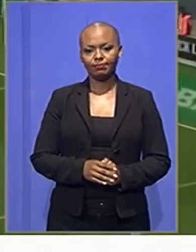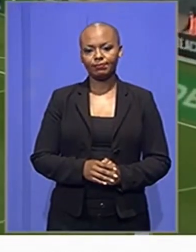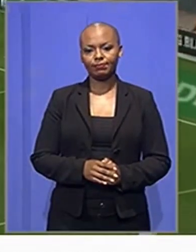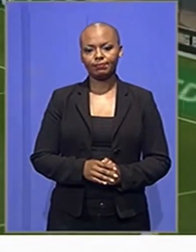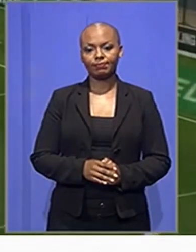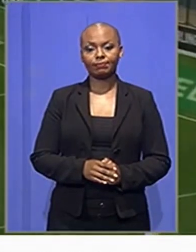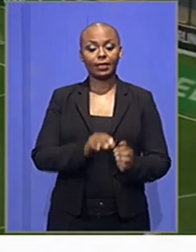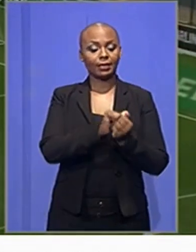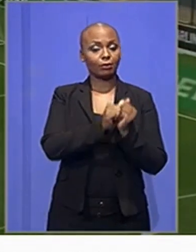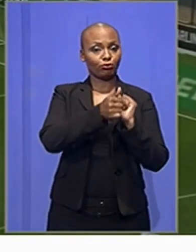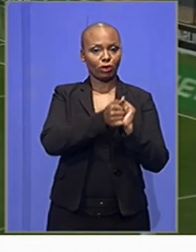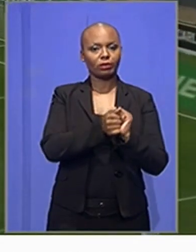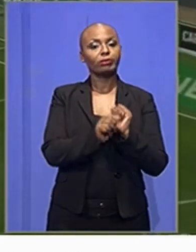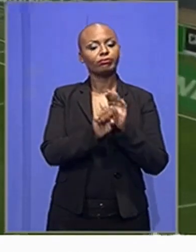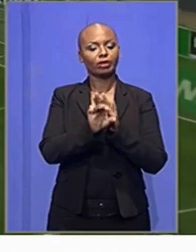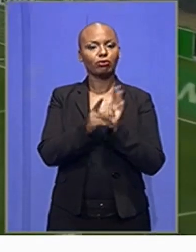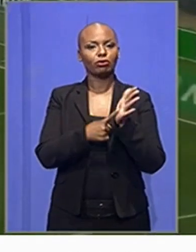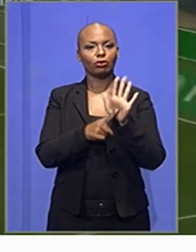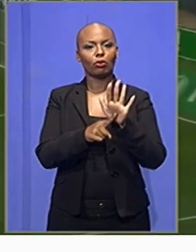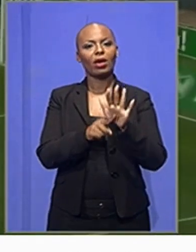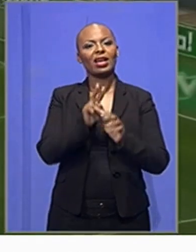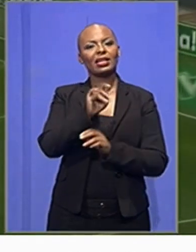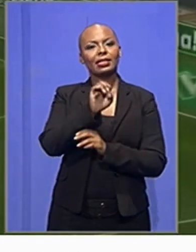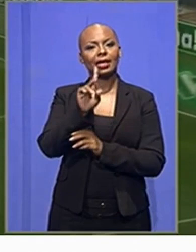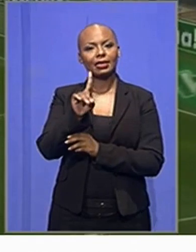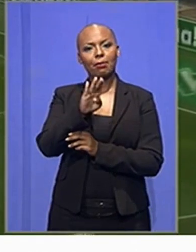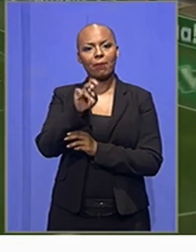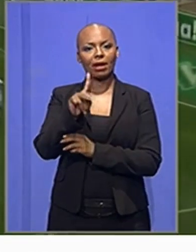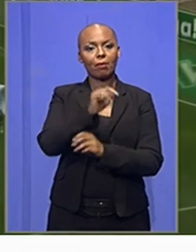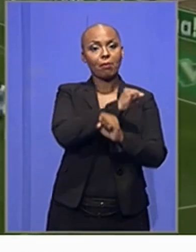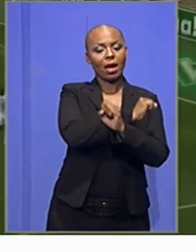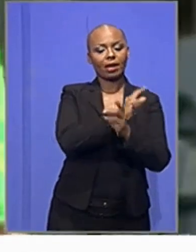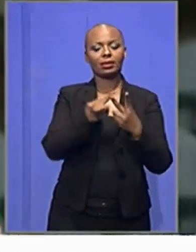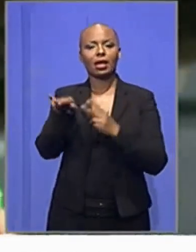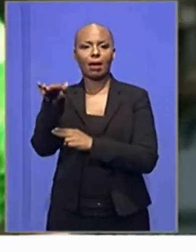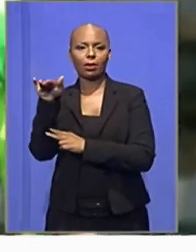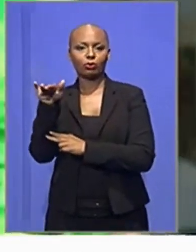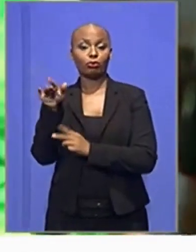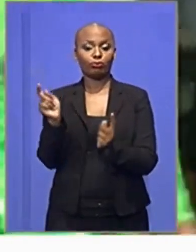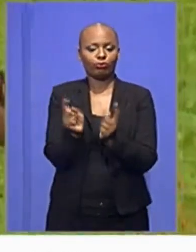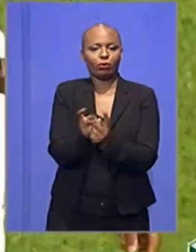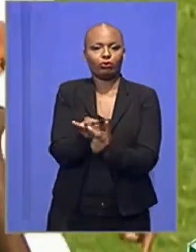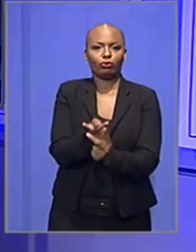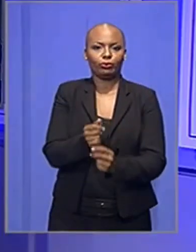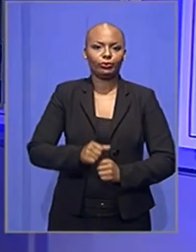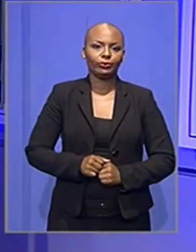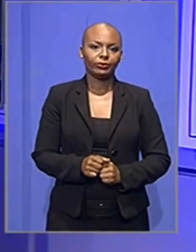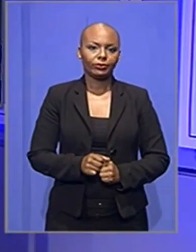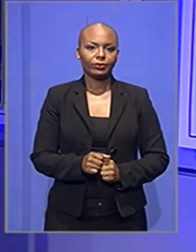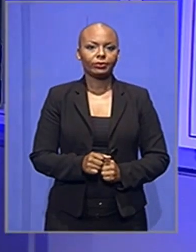Dipapading re tla o tlisetsa dintlha kgolo tsa papadi ya Nedbank e bileng pakeng tsa Orlando Pirates le Amazulu.